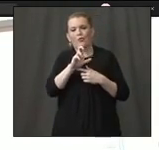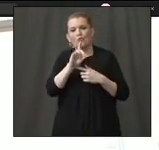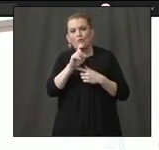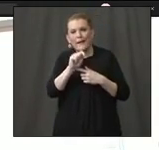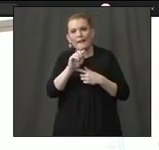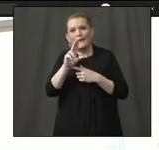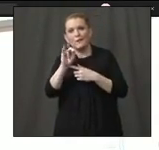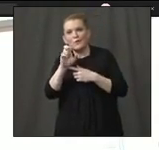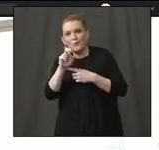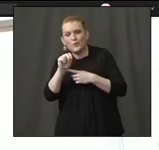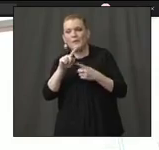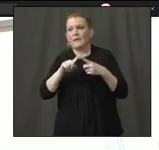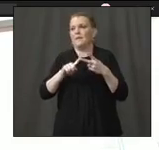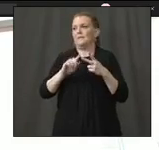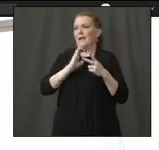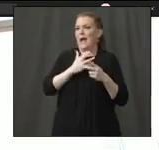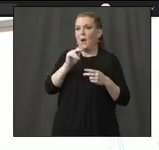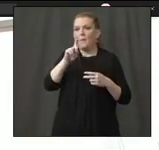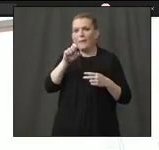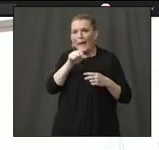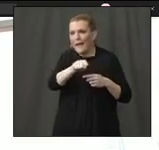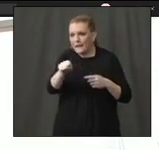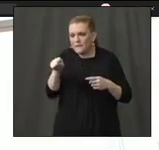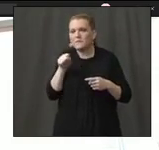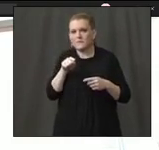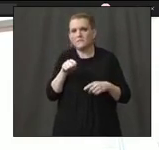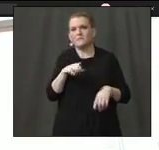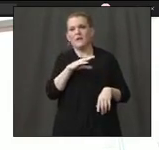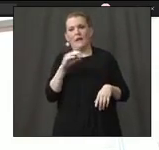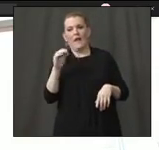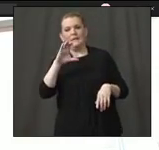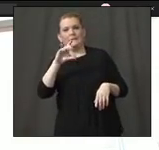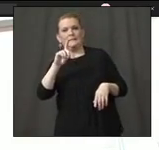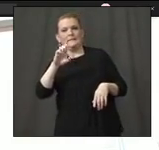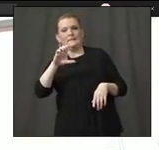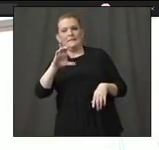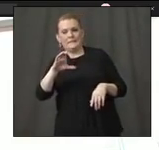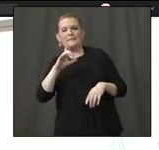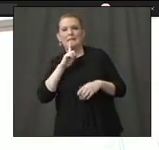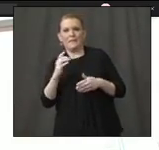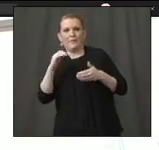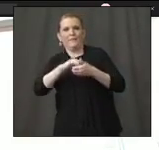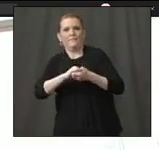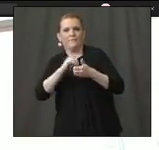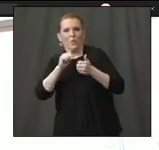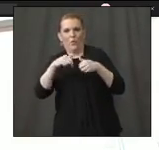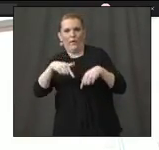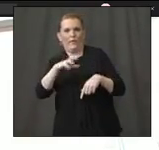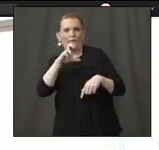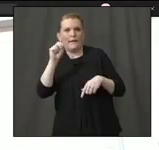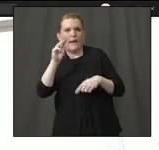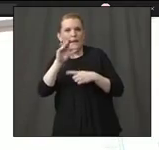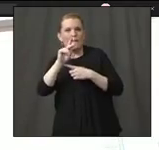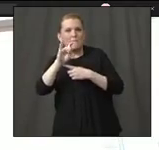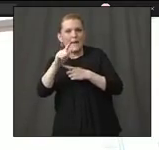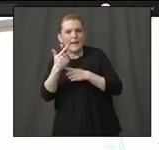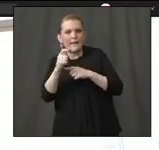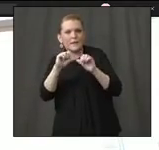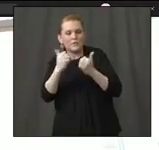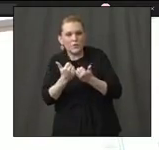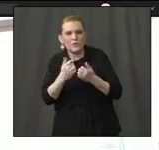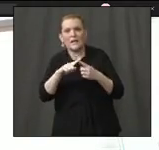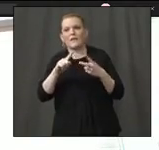conversation with the Banking Association and the Connecticut Credit Union League as well, to ensure that they're best positioned